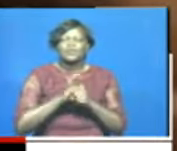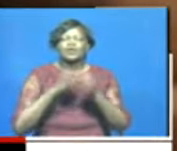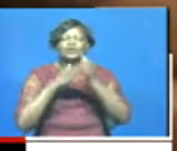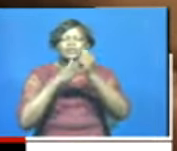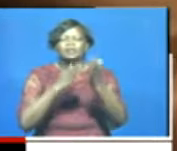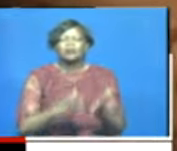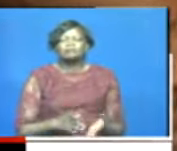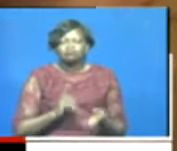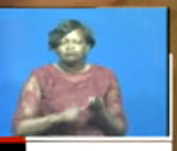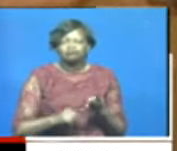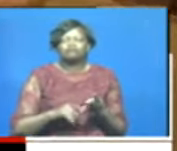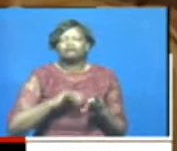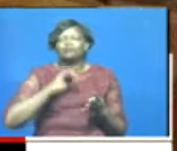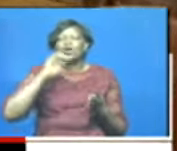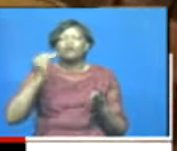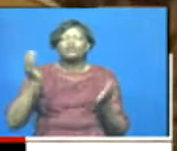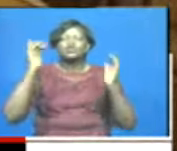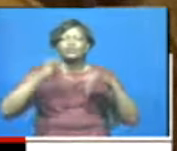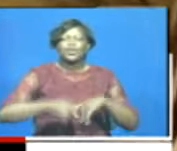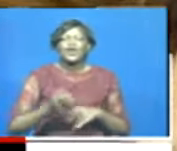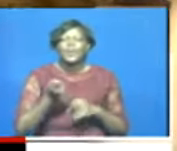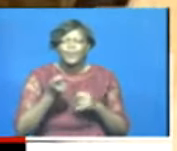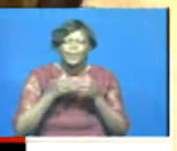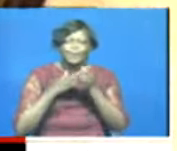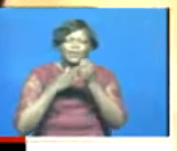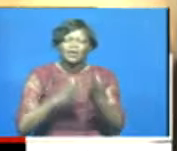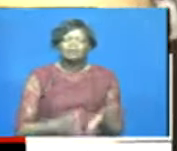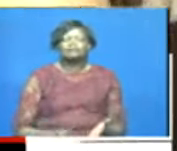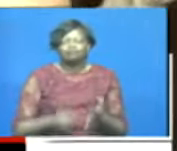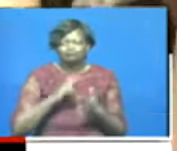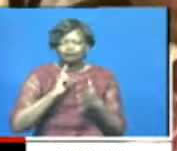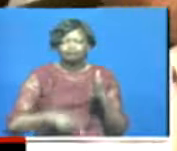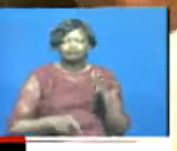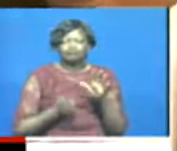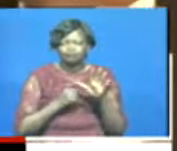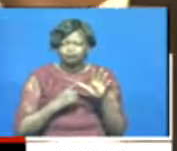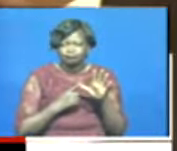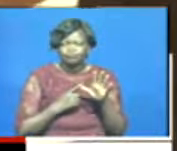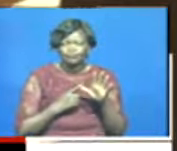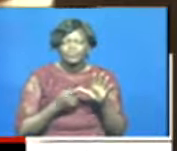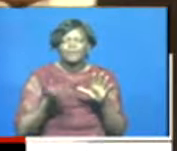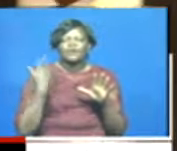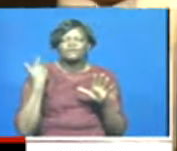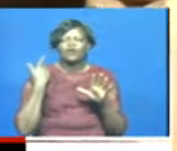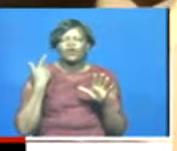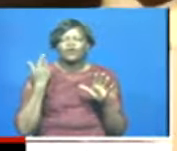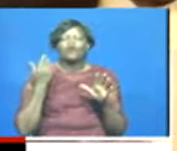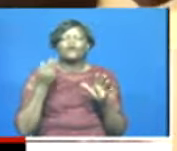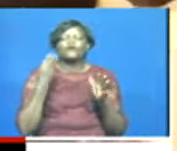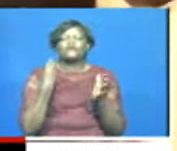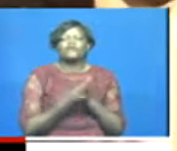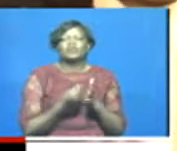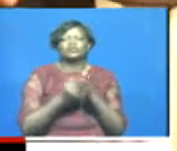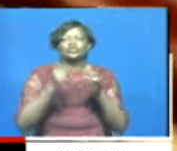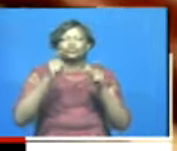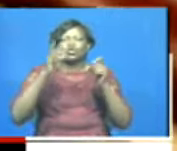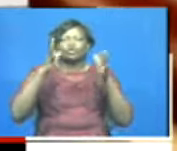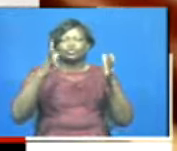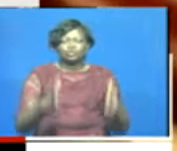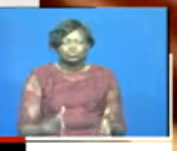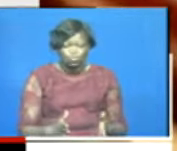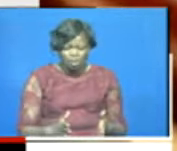Oro, former County Assembly Minority Leader Isaac Ouso Nyadenge, and former County Assembly Finance Controller Maurice